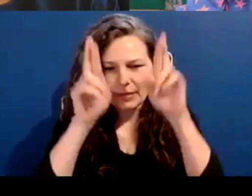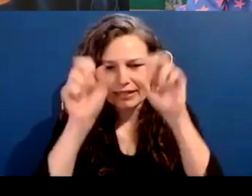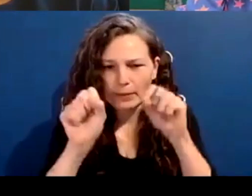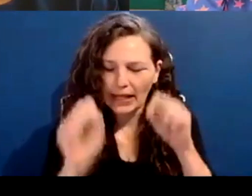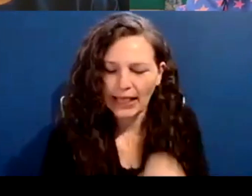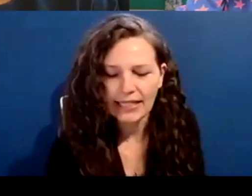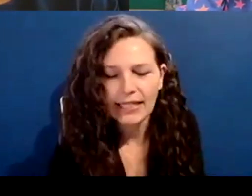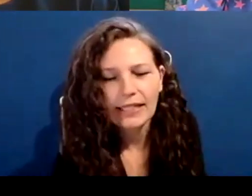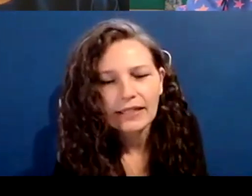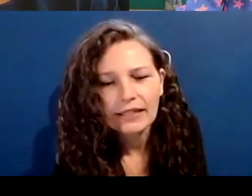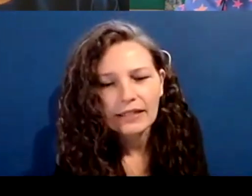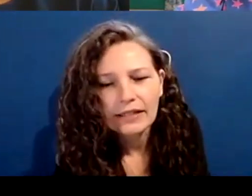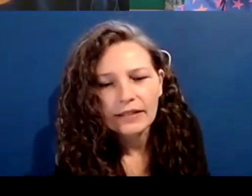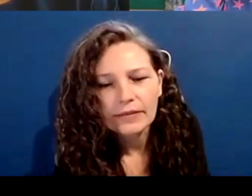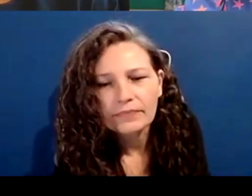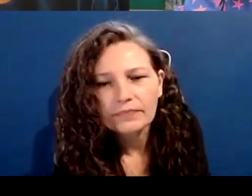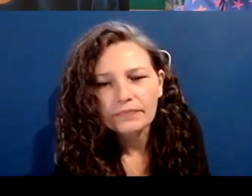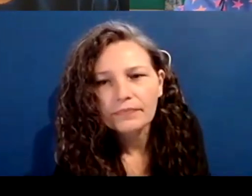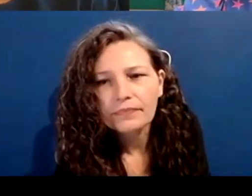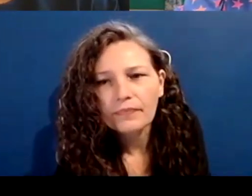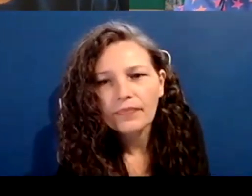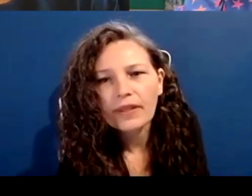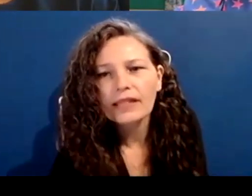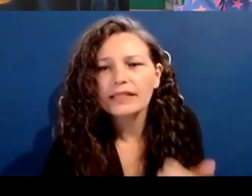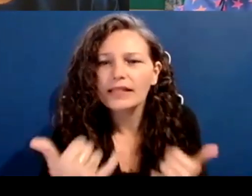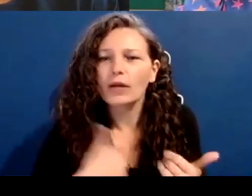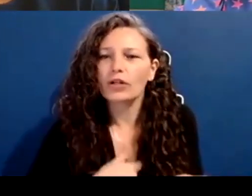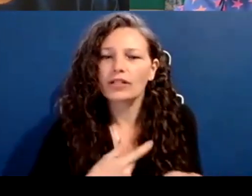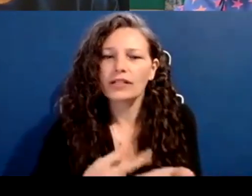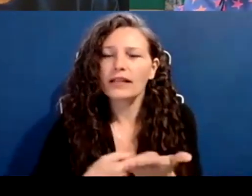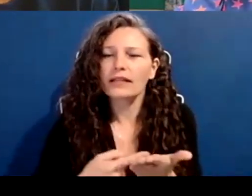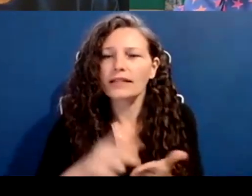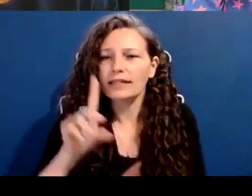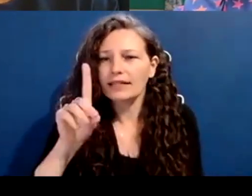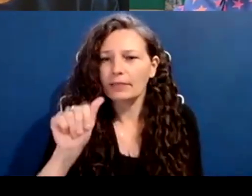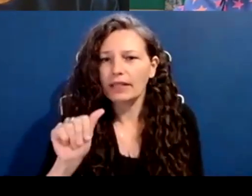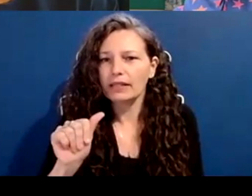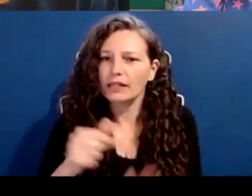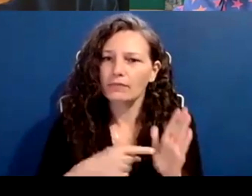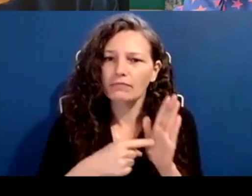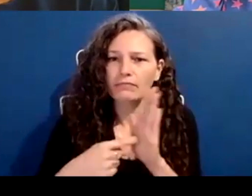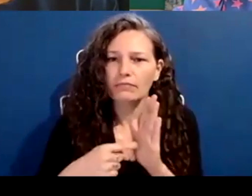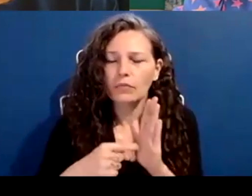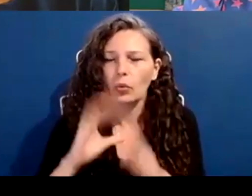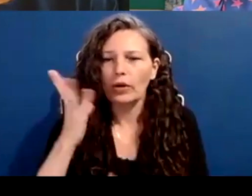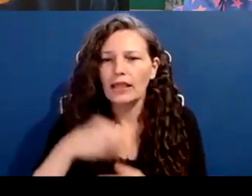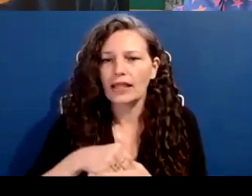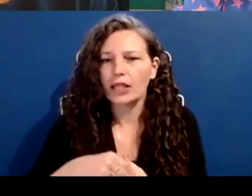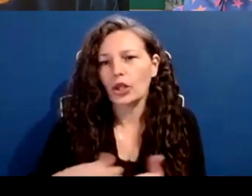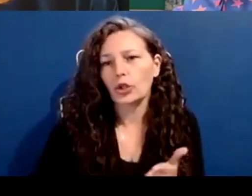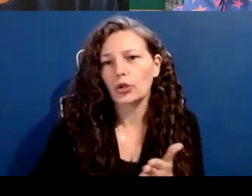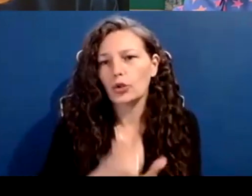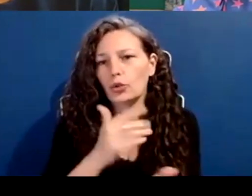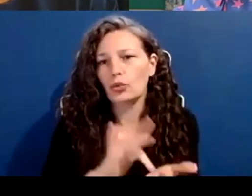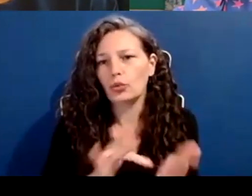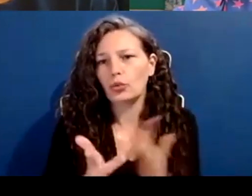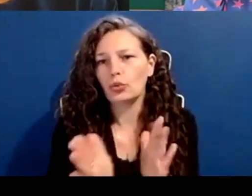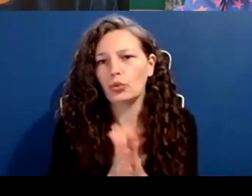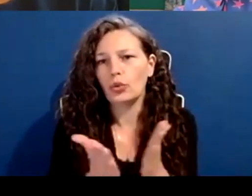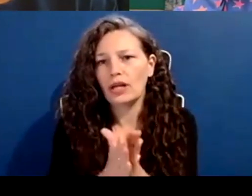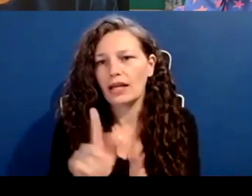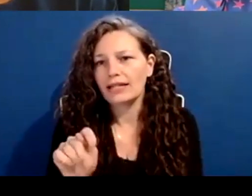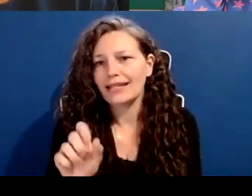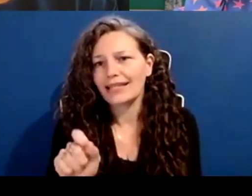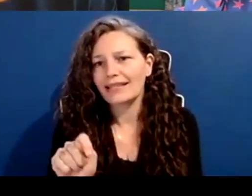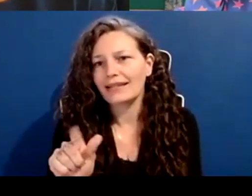getting to talk about disability representations in the New Testament. And we have some incredible guests